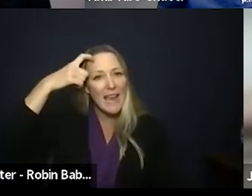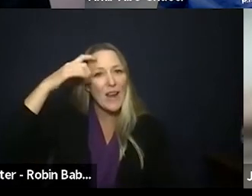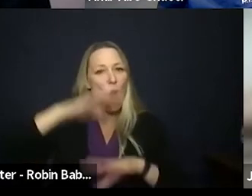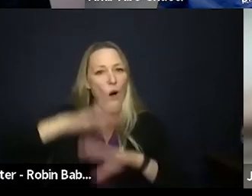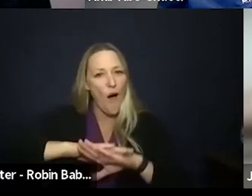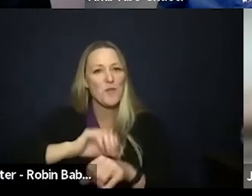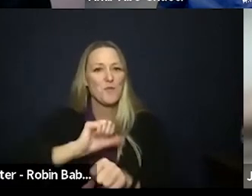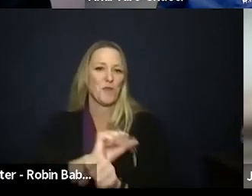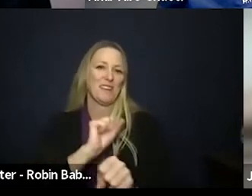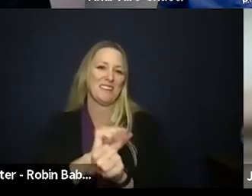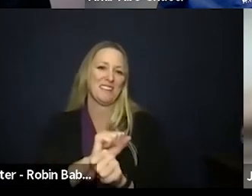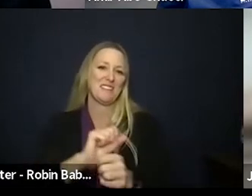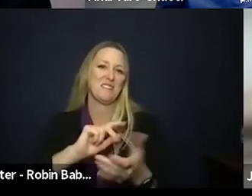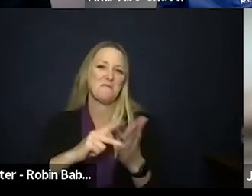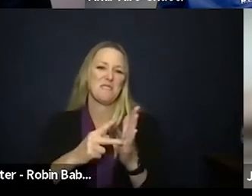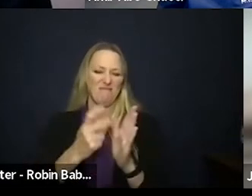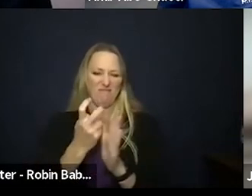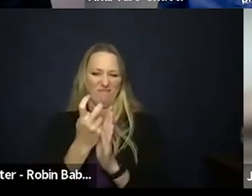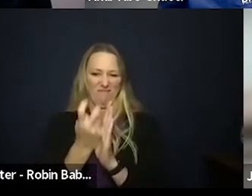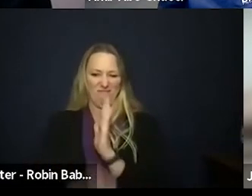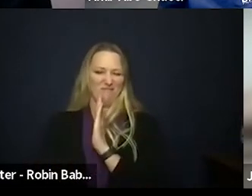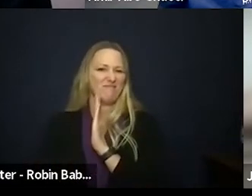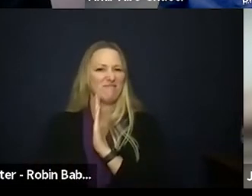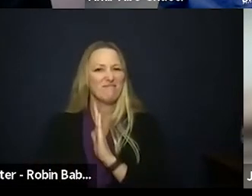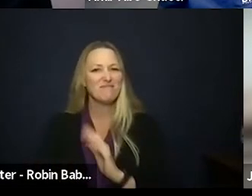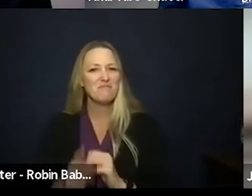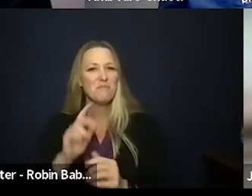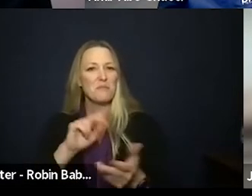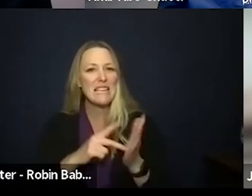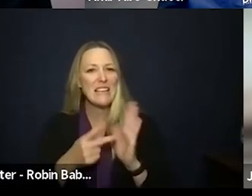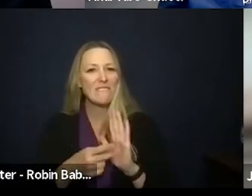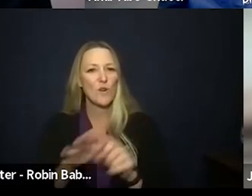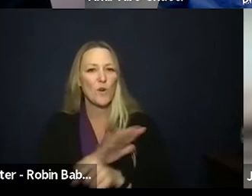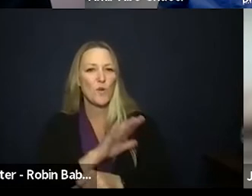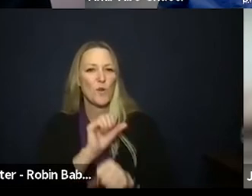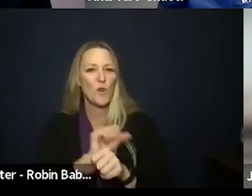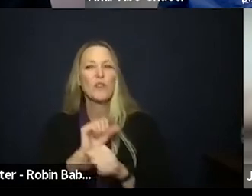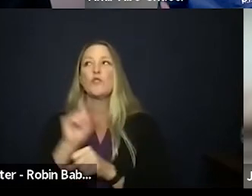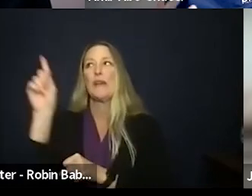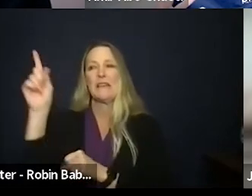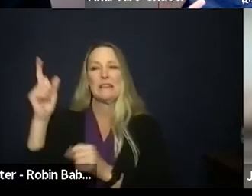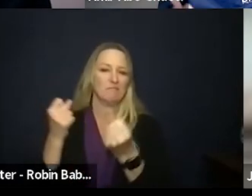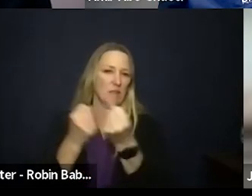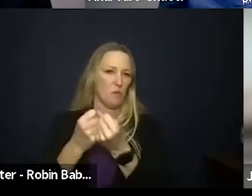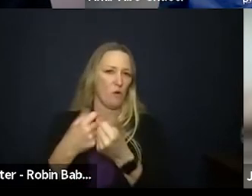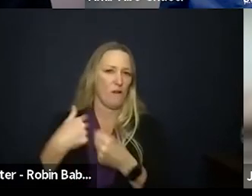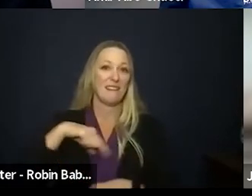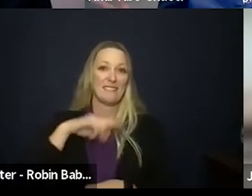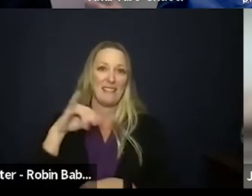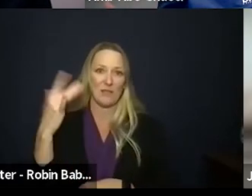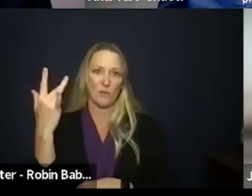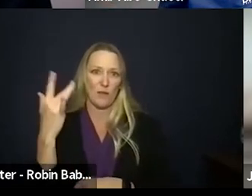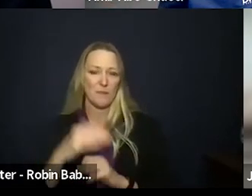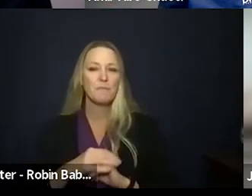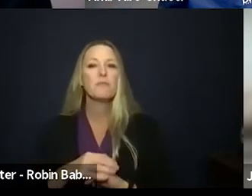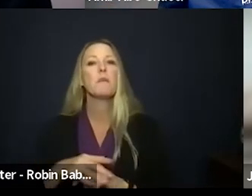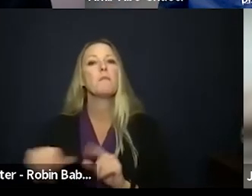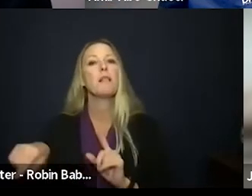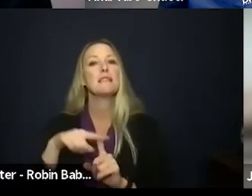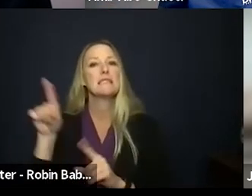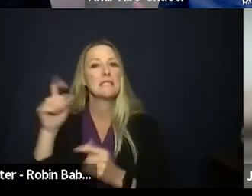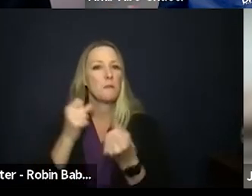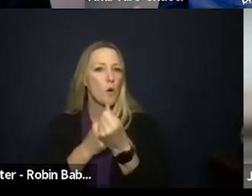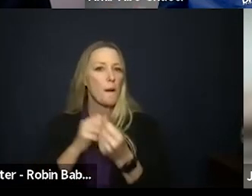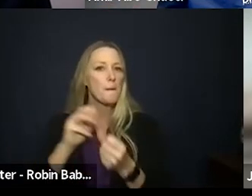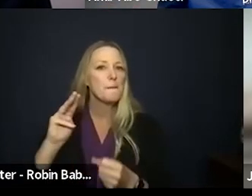meaningful work and that's one of the things that drew him to be supporting dpea and also it has him excited about supporting the media